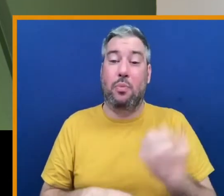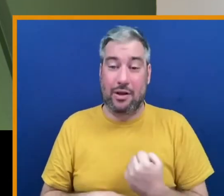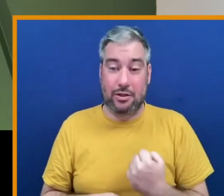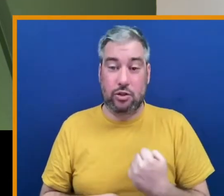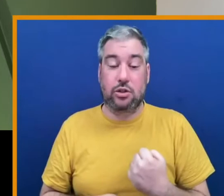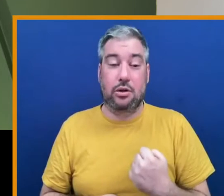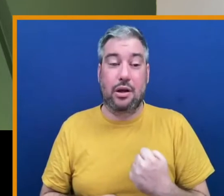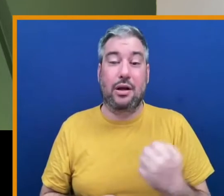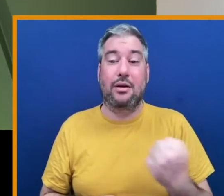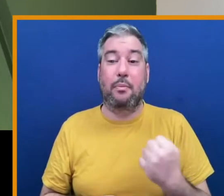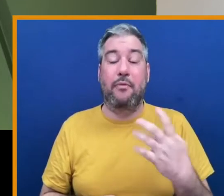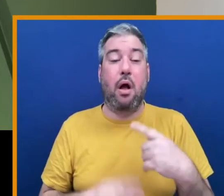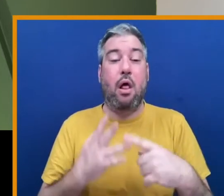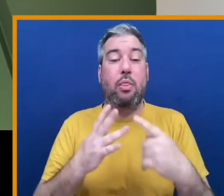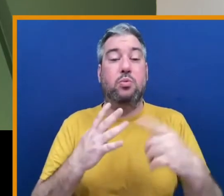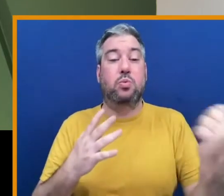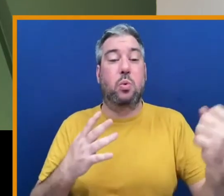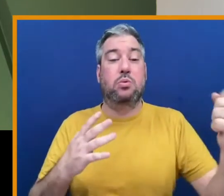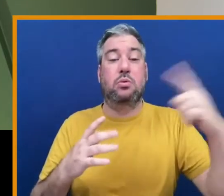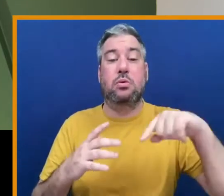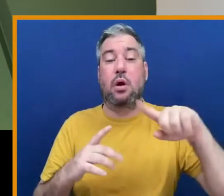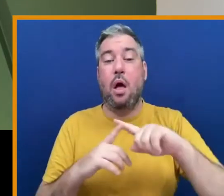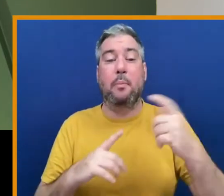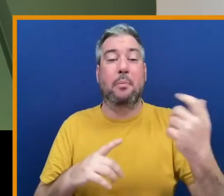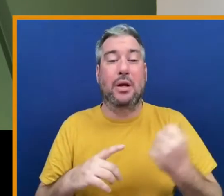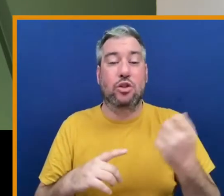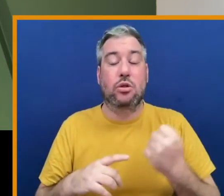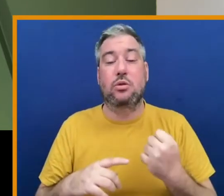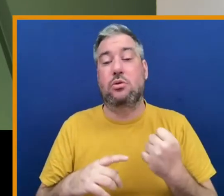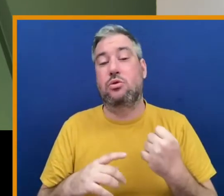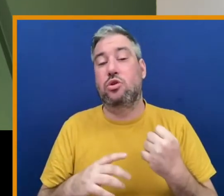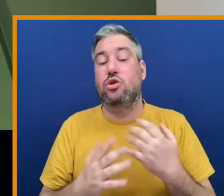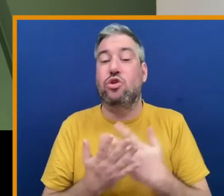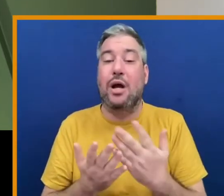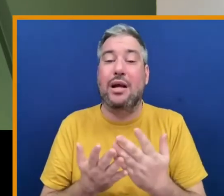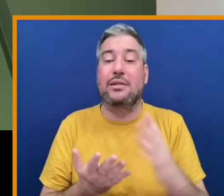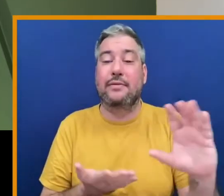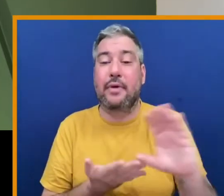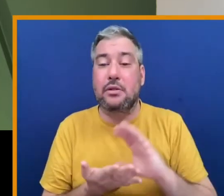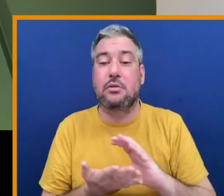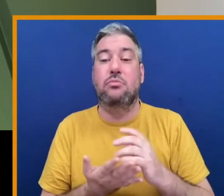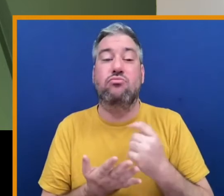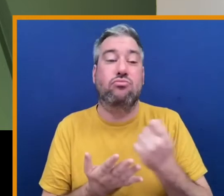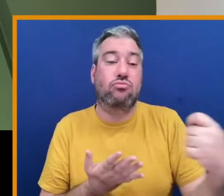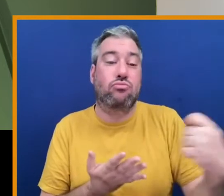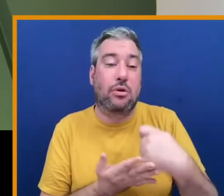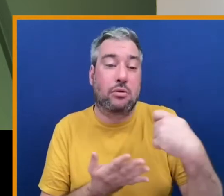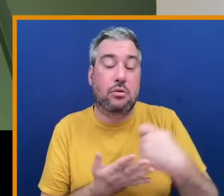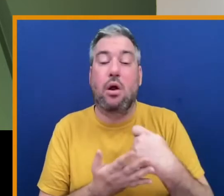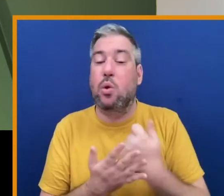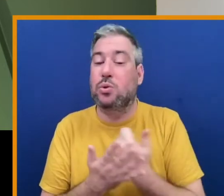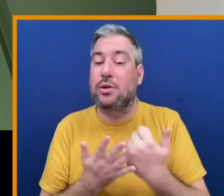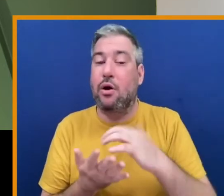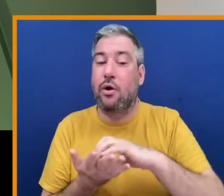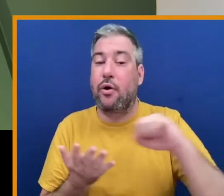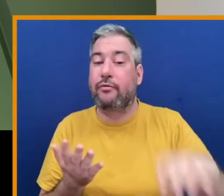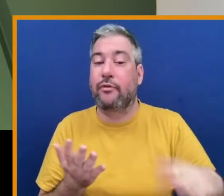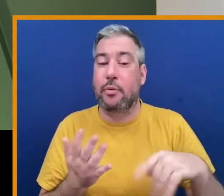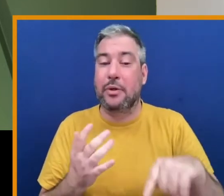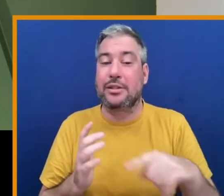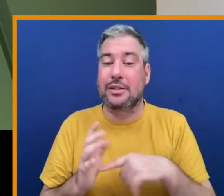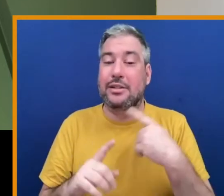rental income, is generally exempt from this tax. So when Conservatives chose to increase national insurance, they were